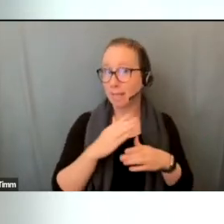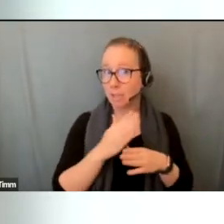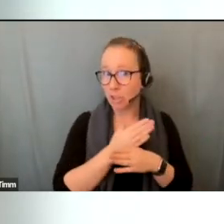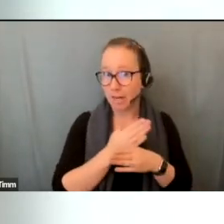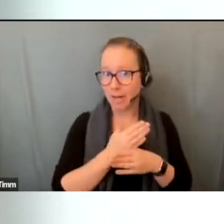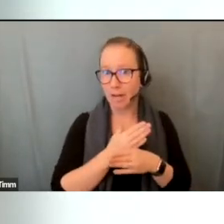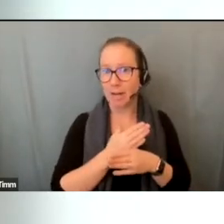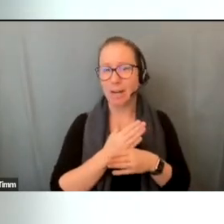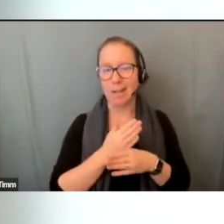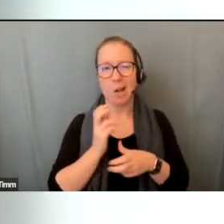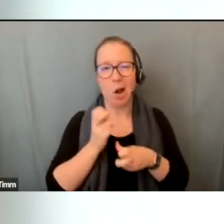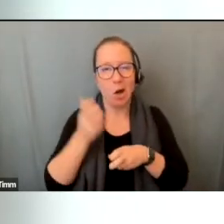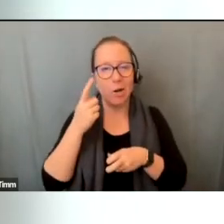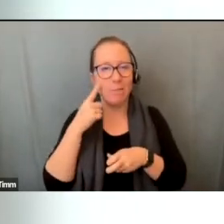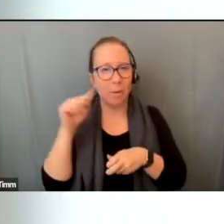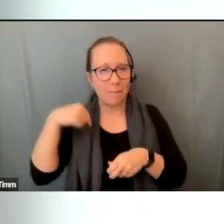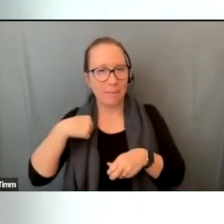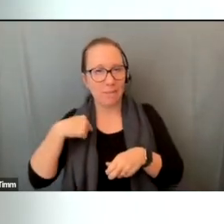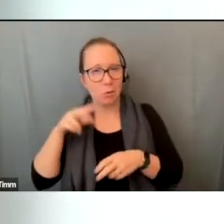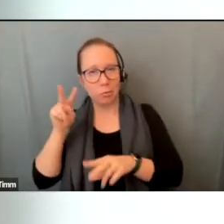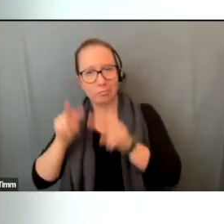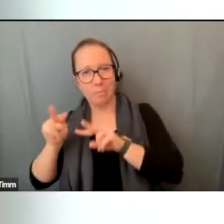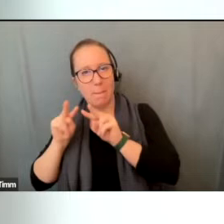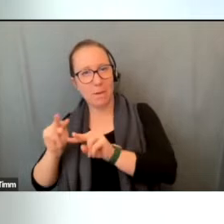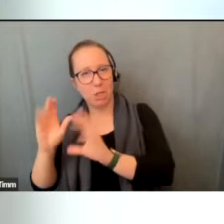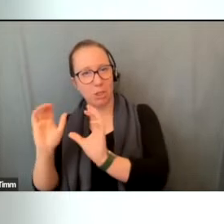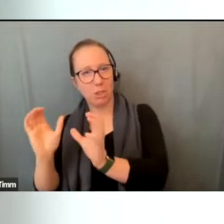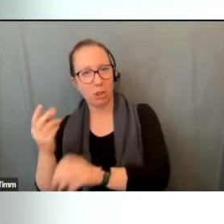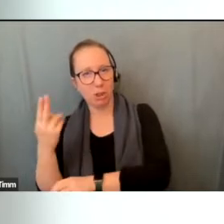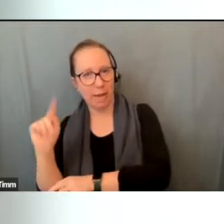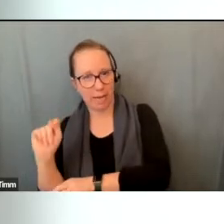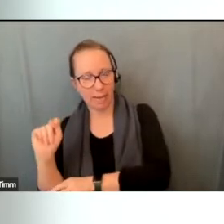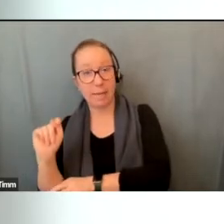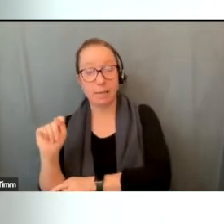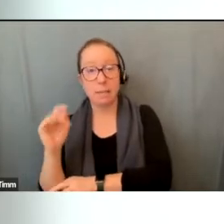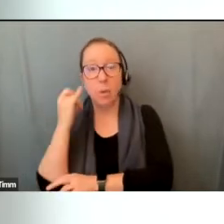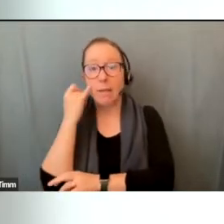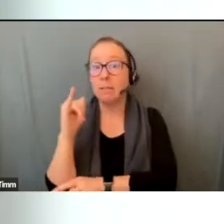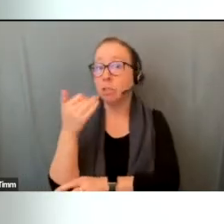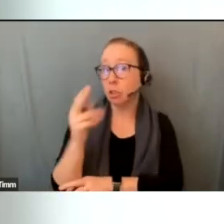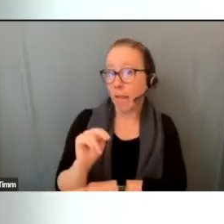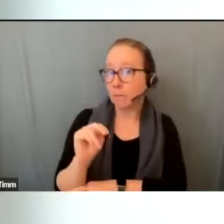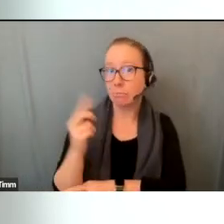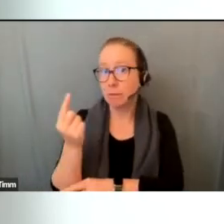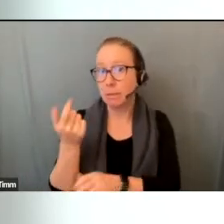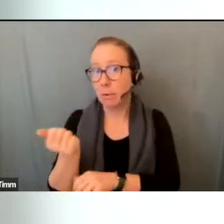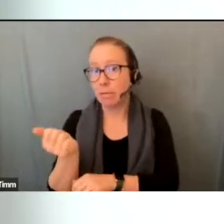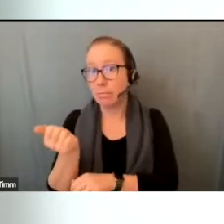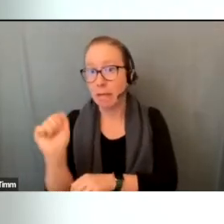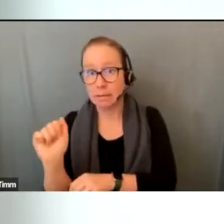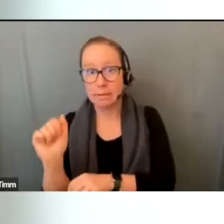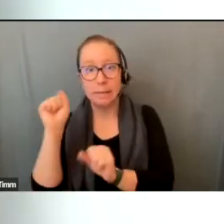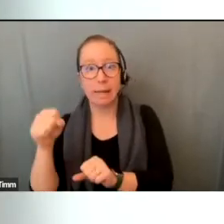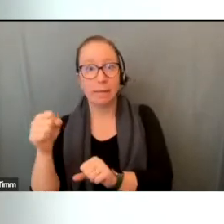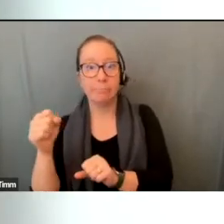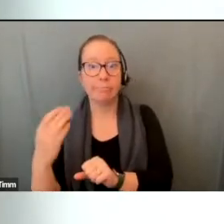will be harder for me to watch the chat and see other people. So if Jen or anyone else wants to pop in, if there's something I'm